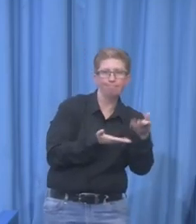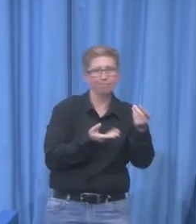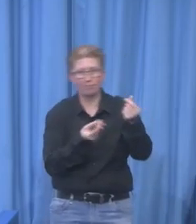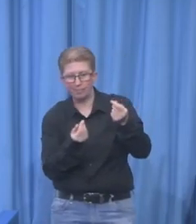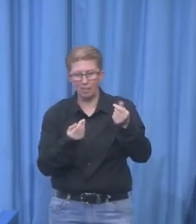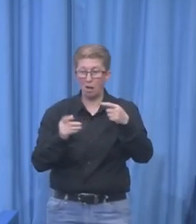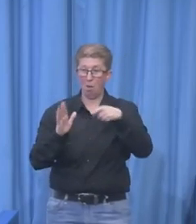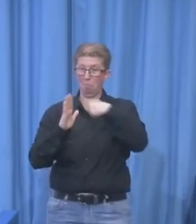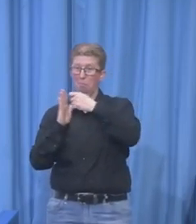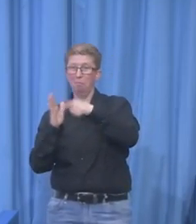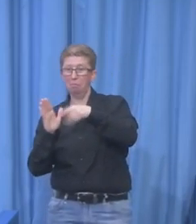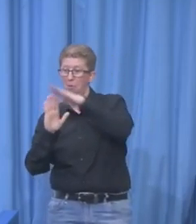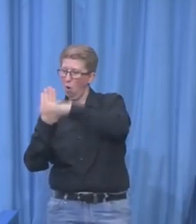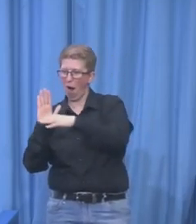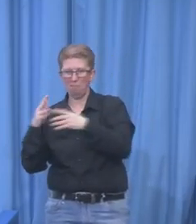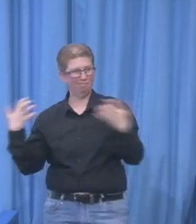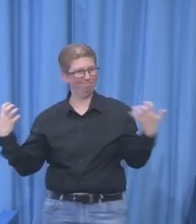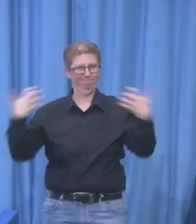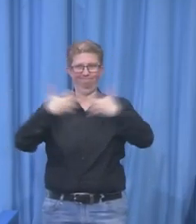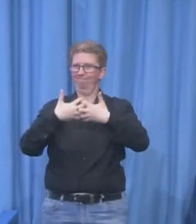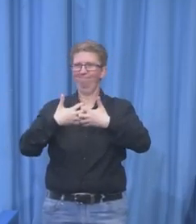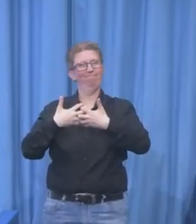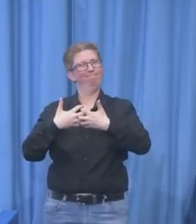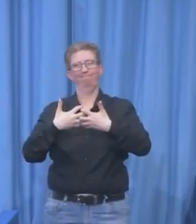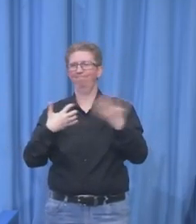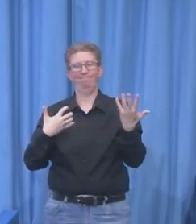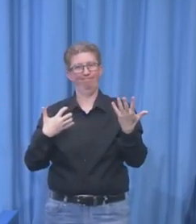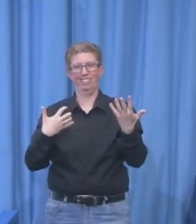we cannot afford to waste precious resources.